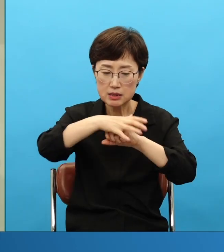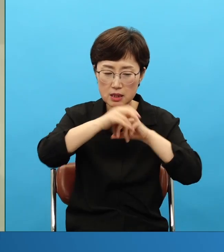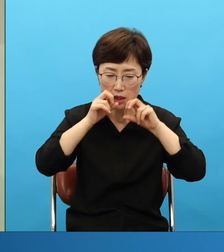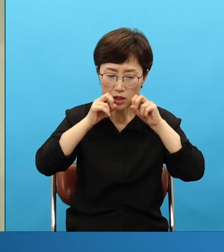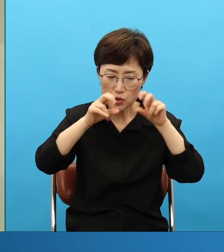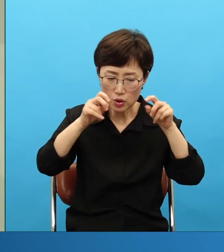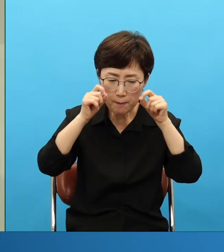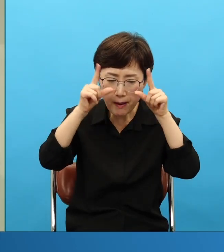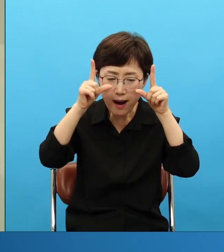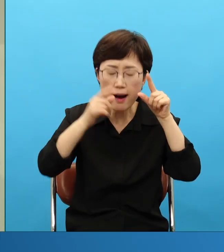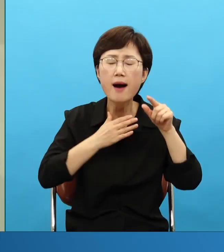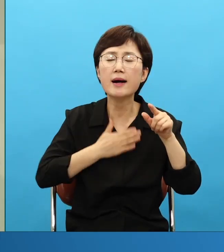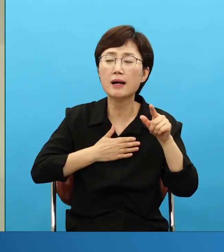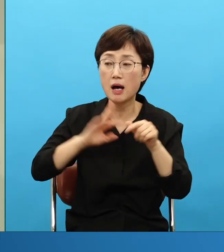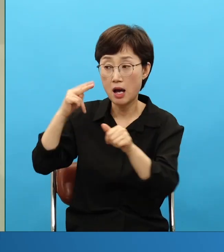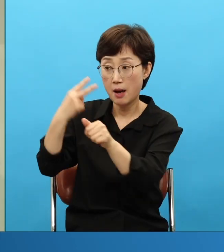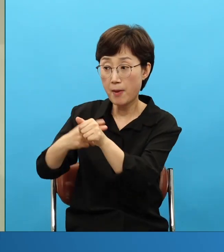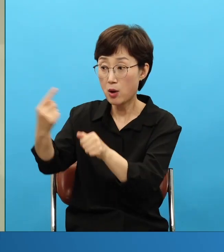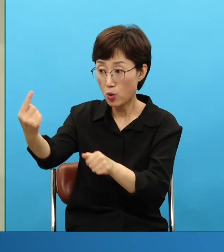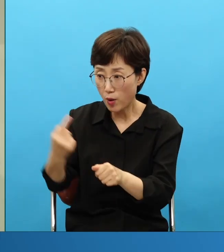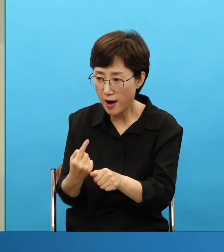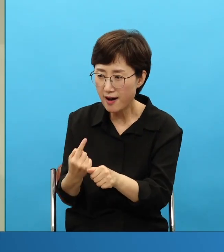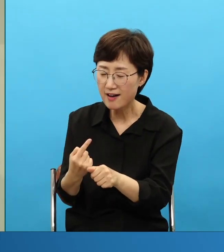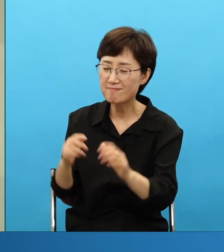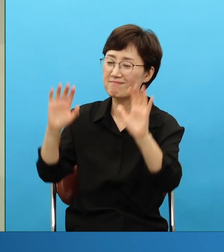door to world missions and they brought in Paul.